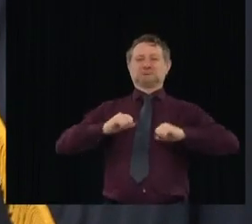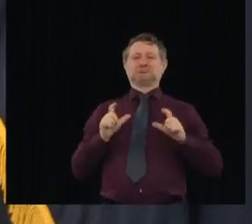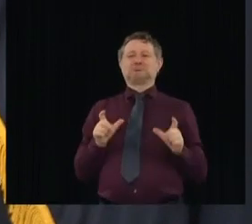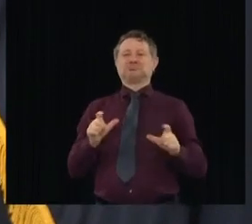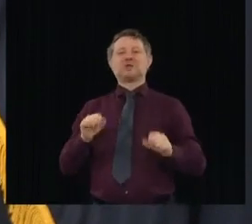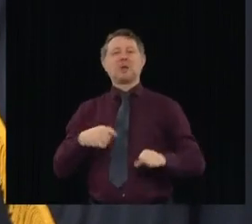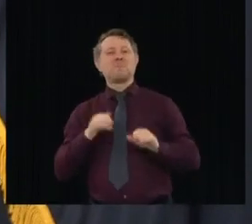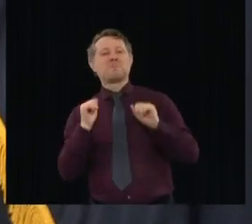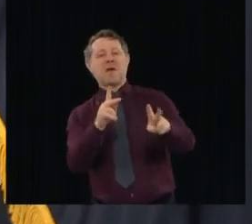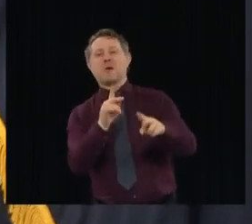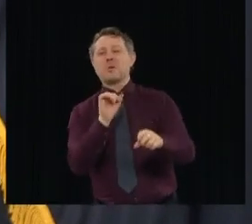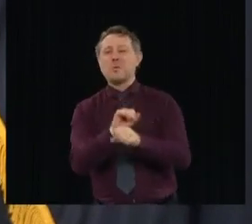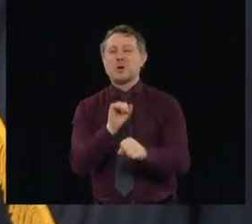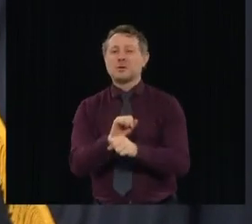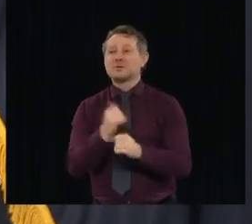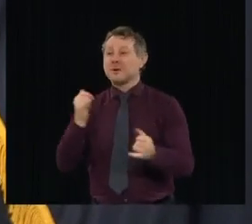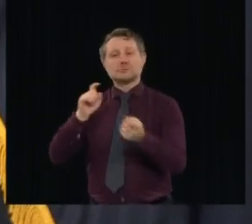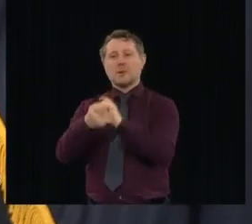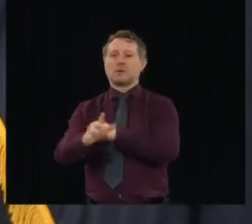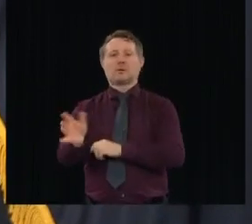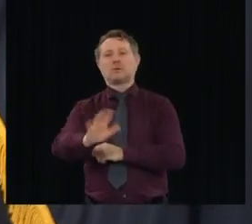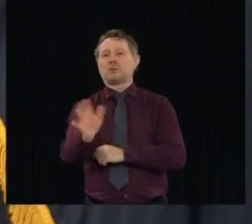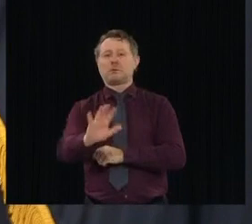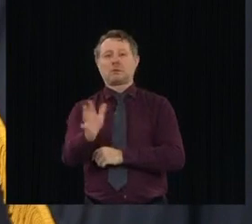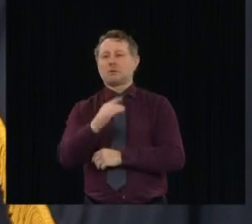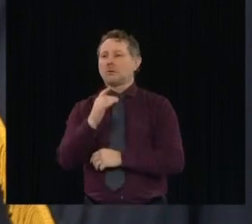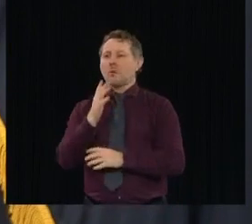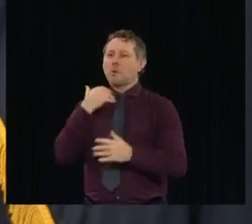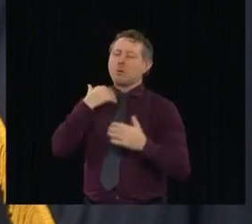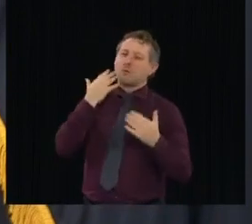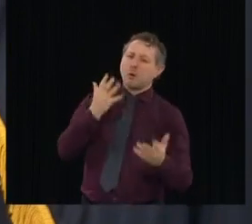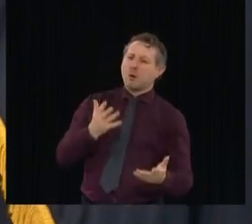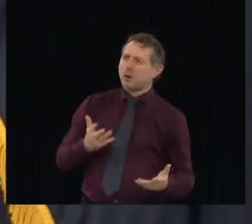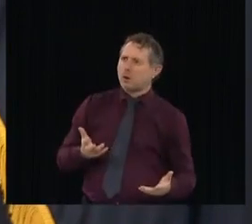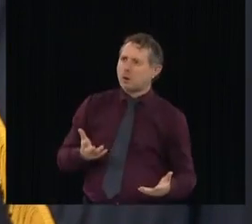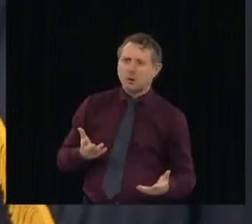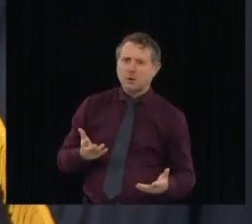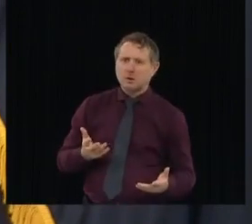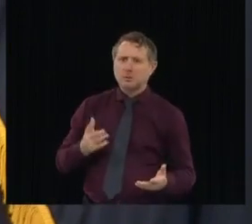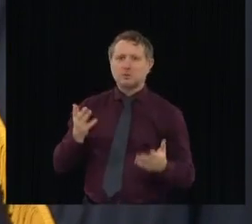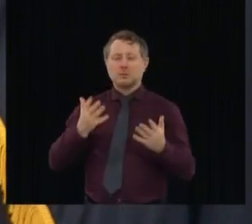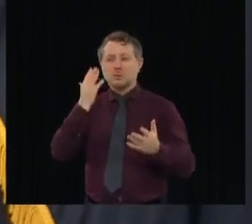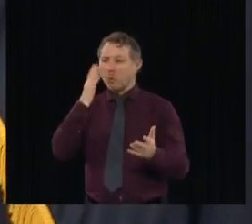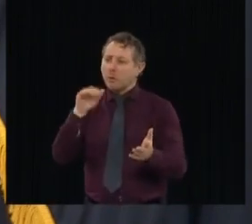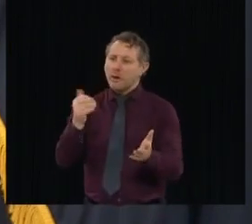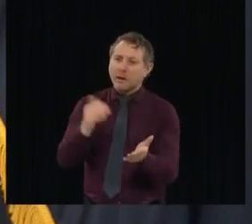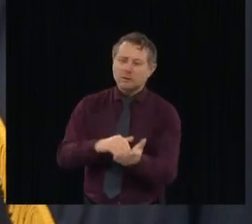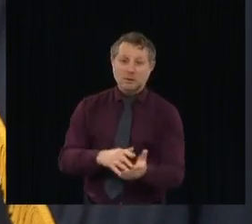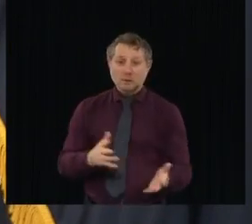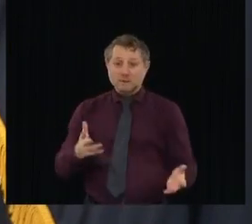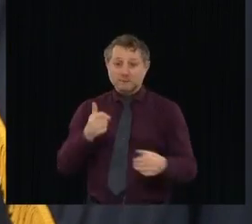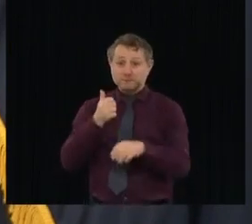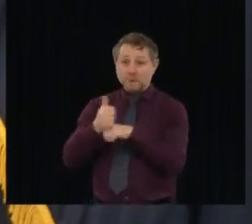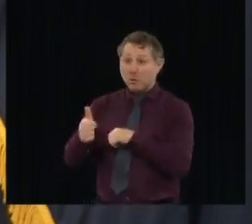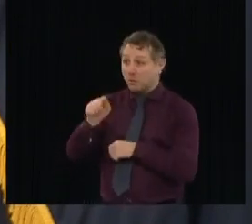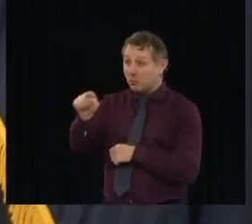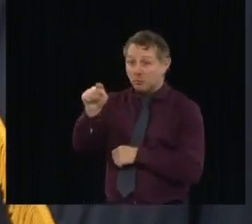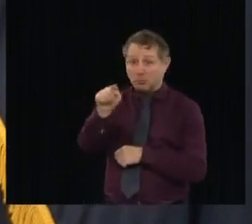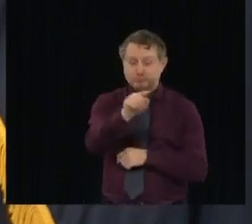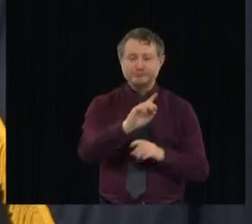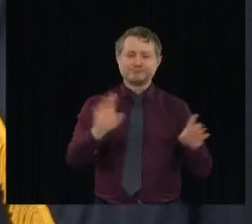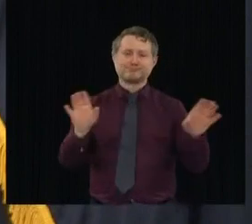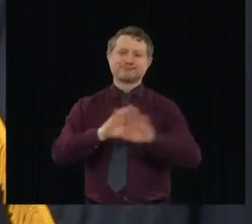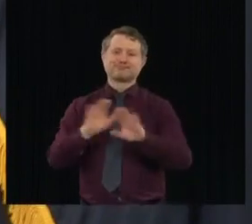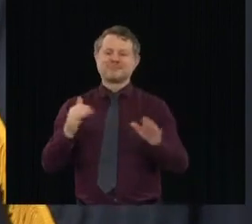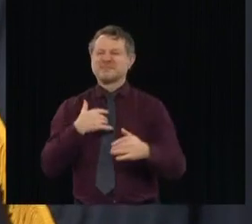these are dramatic shifts on this virus. And I don't fault anyone because it's a learning process, et cetera. But the more